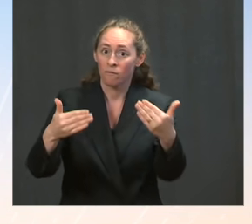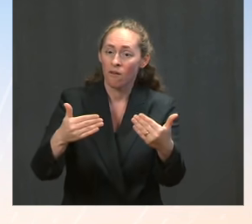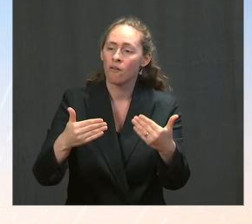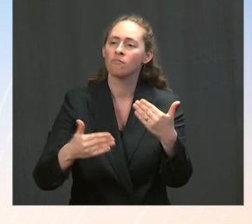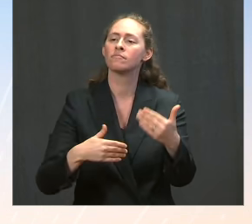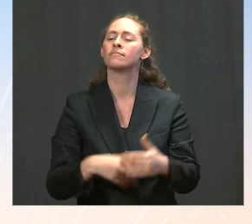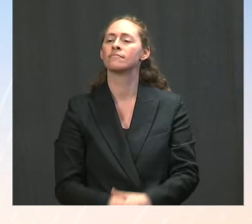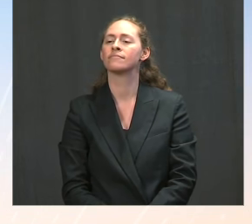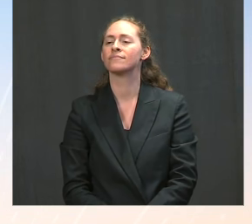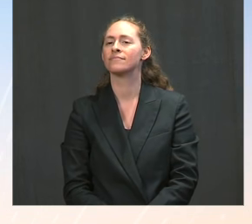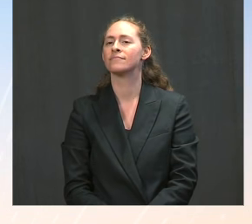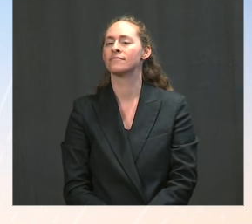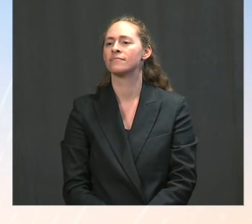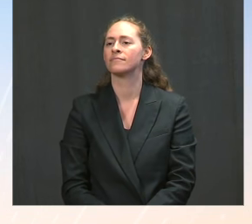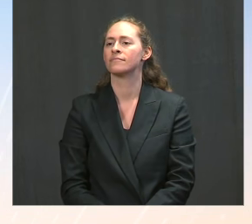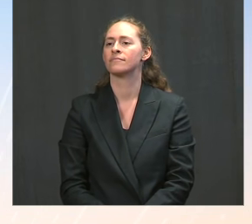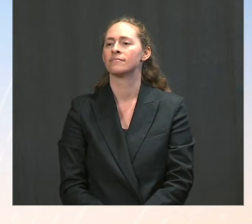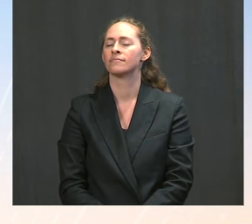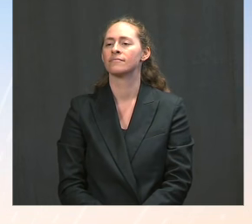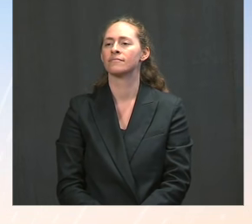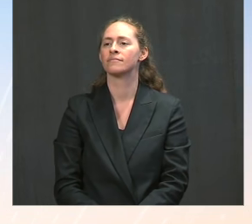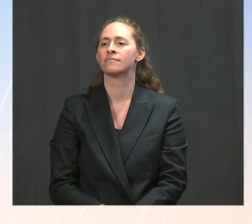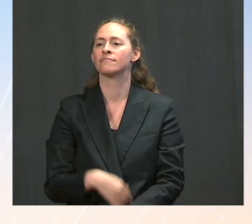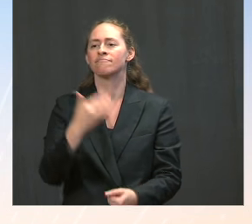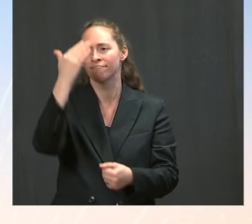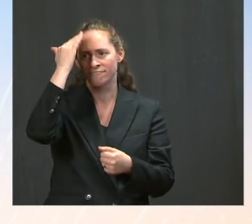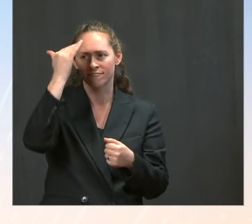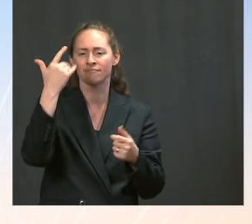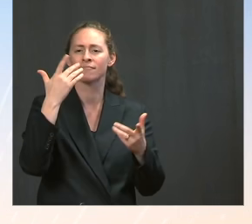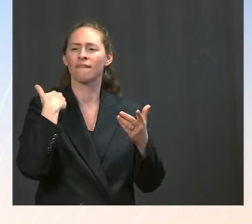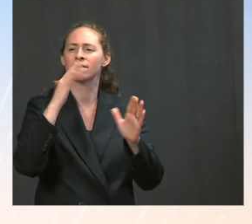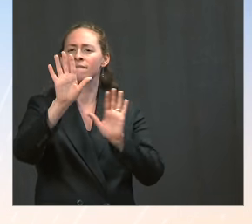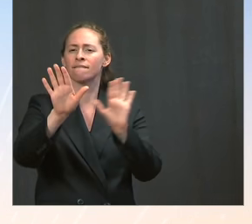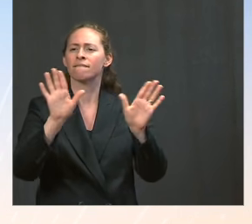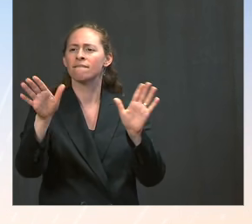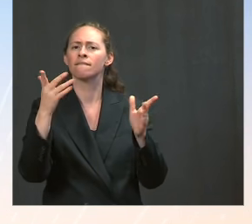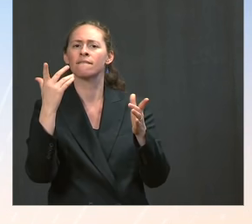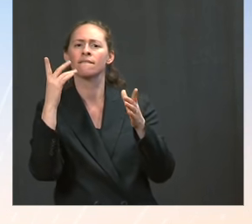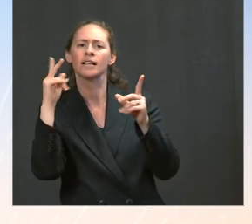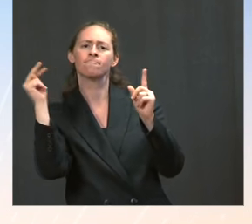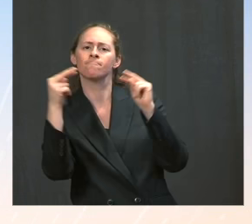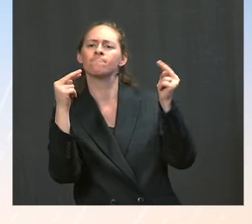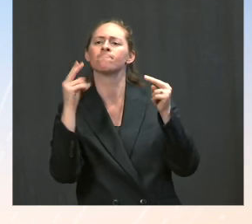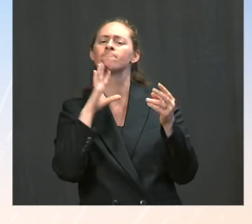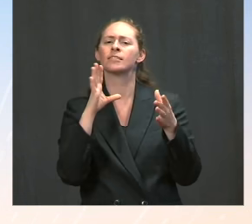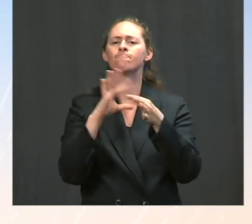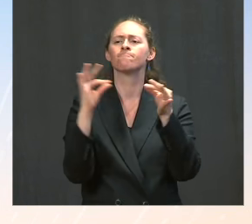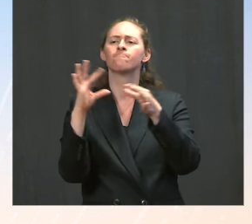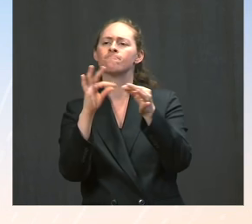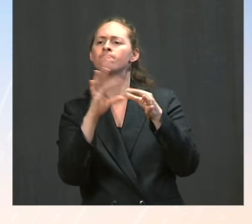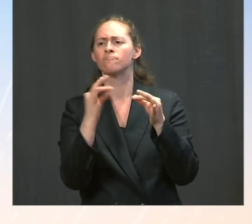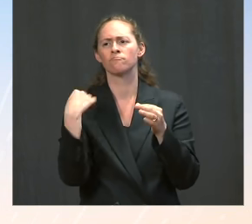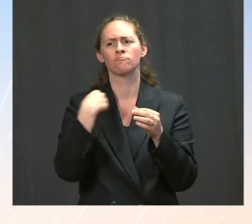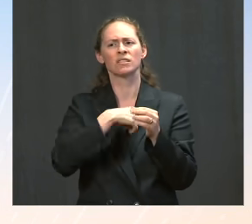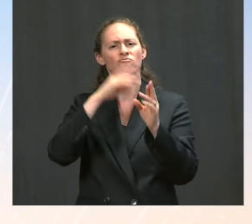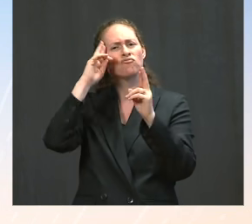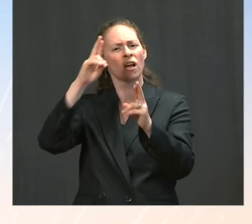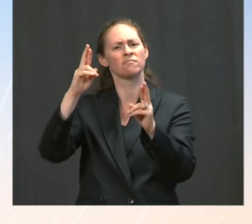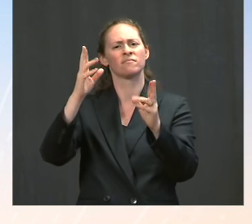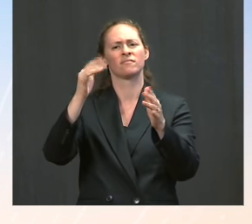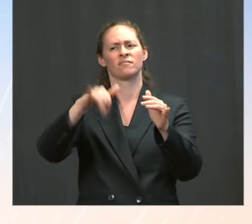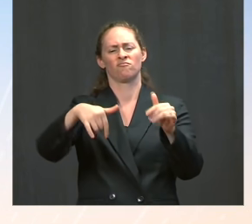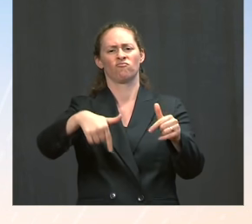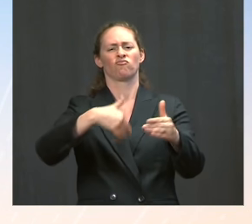has priorities, is going to make their voice heard. That's a part of the process. We respect that. So certainly we're engaged in discussions, as is the leadership.